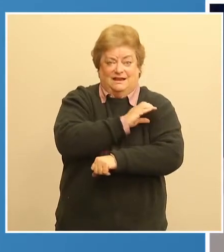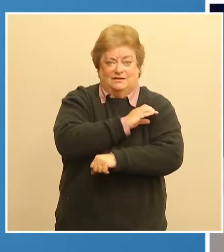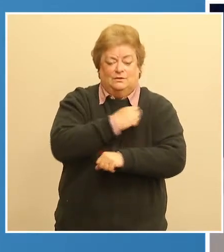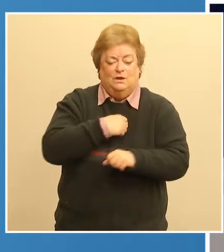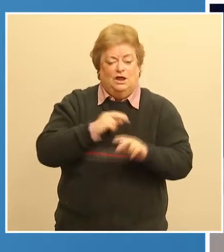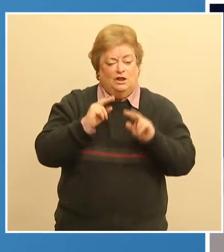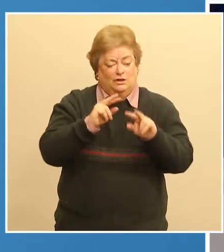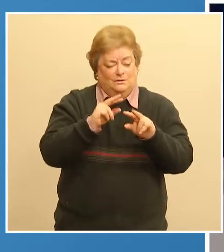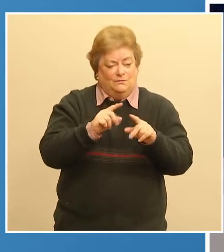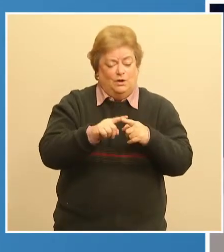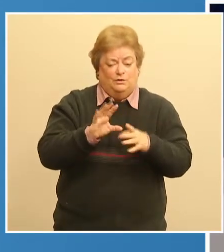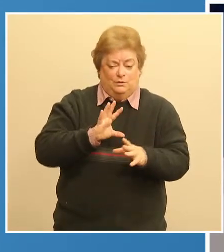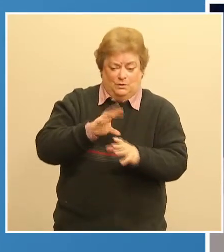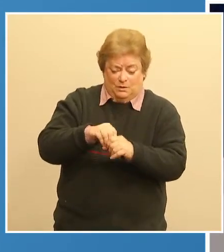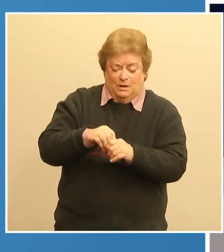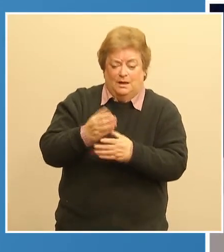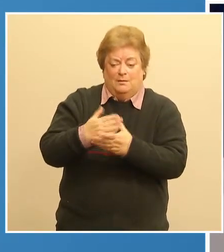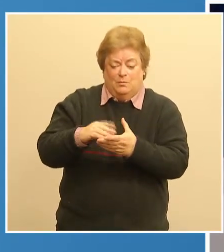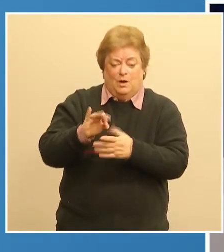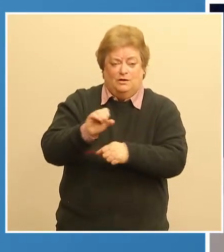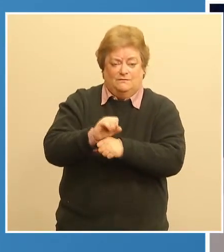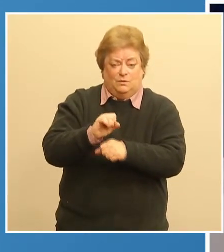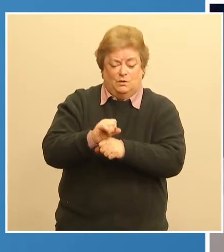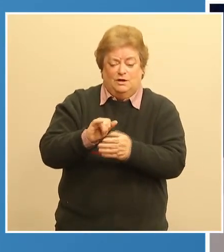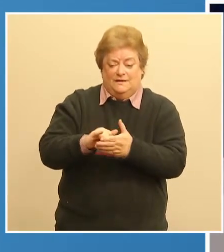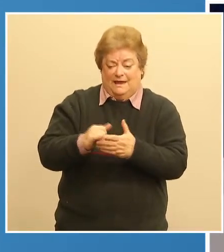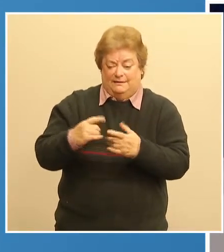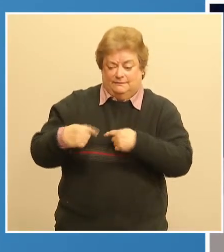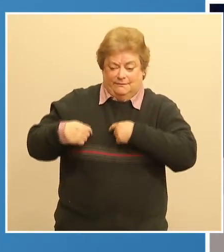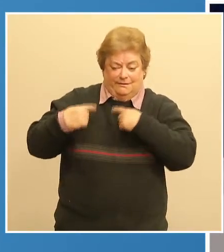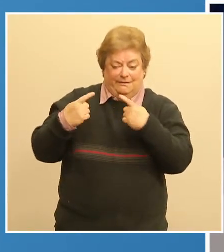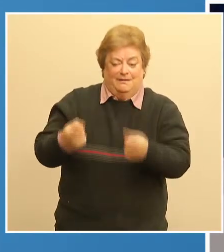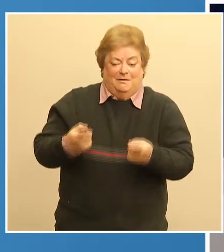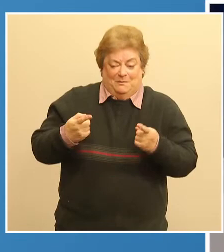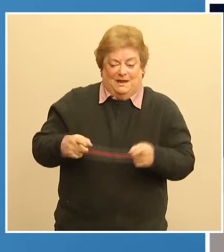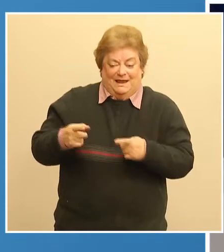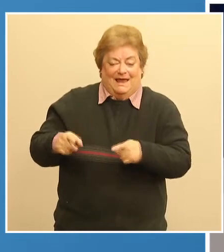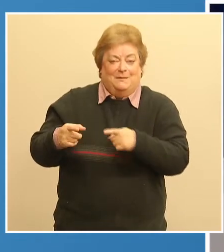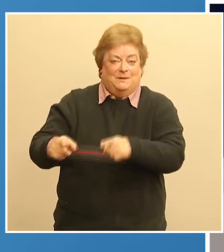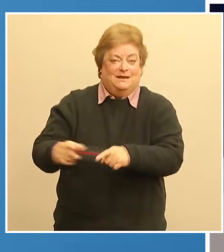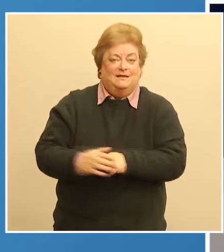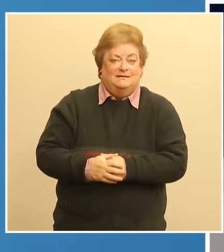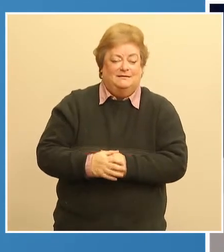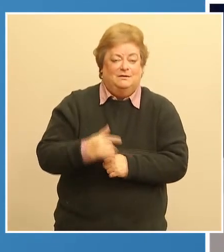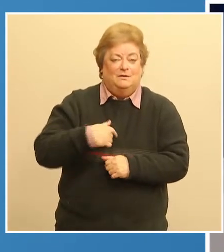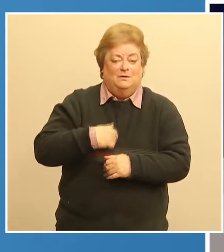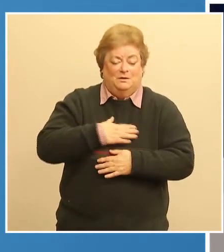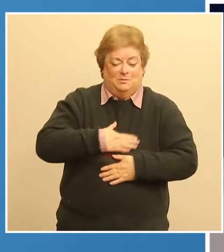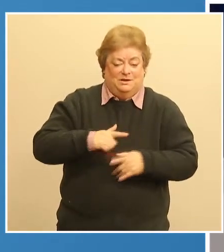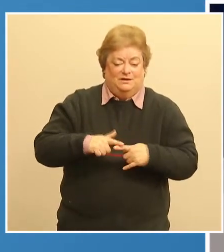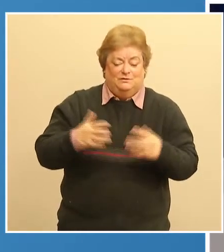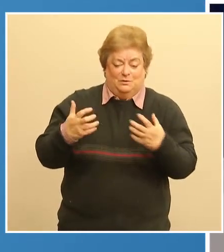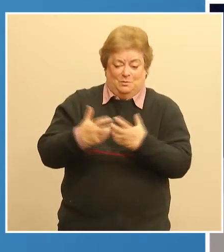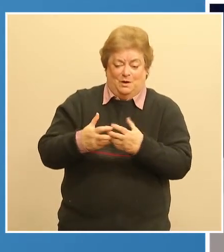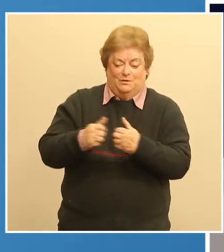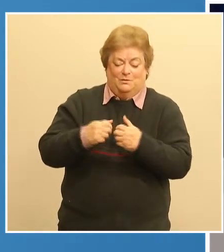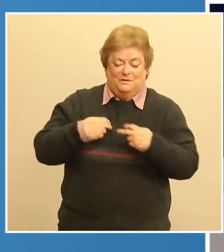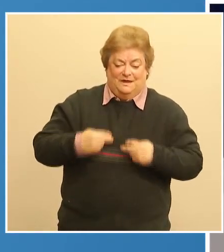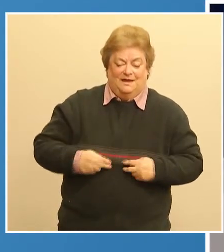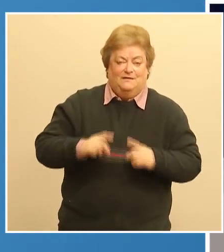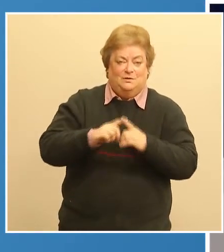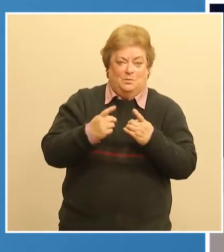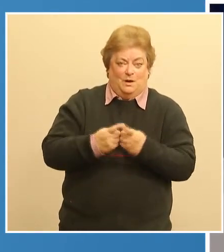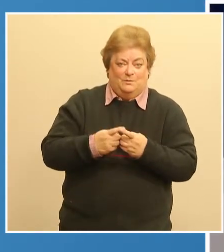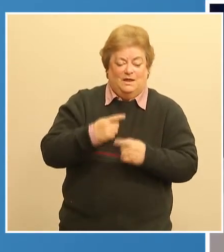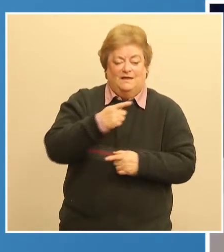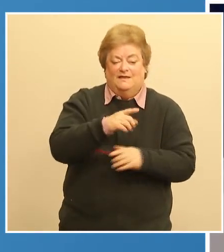forward to being a part of the work that has been underway. We're pleased to partner with the health department. We think they've done